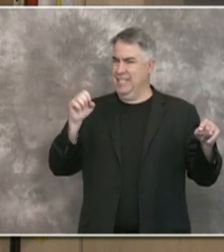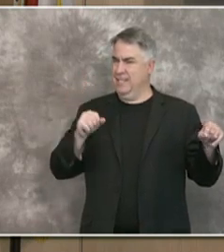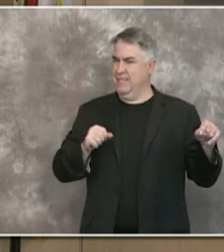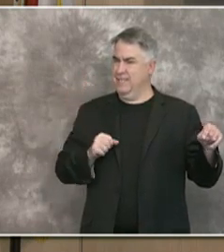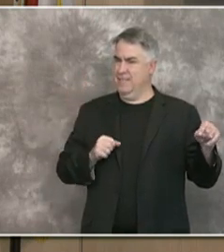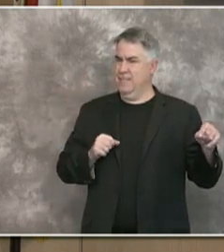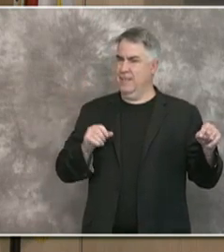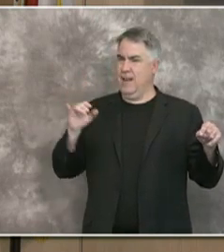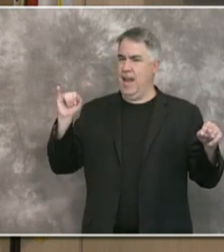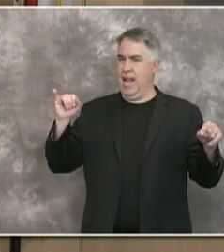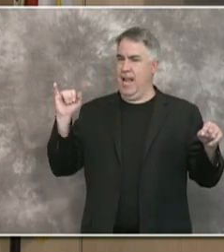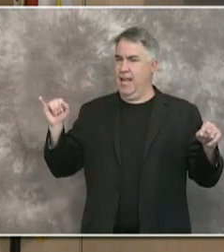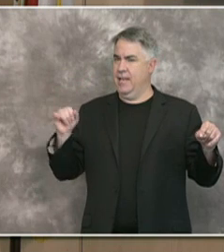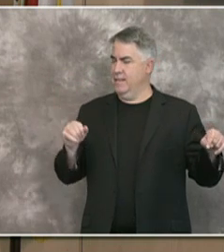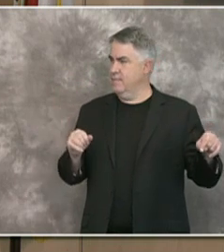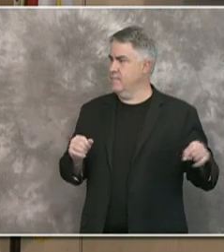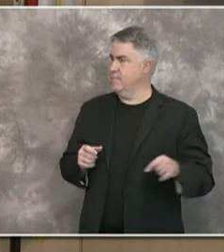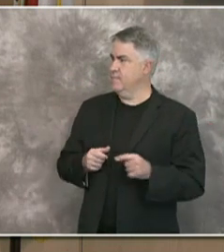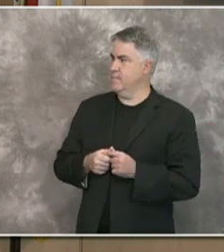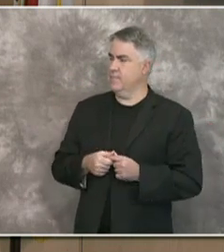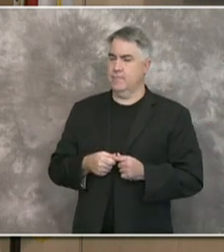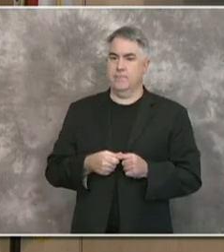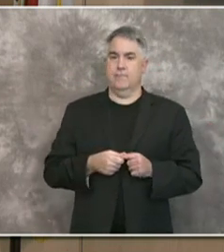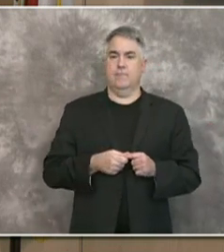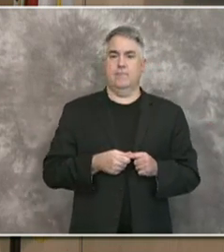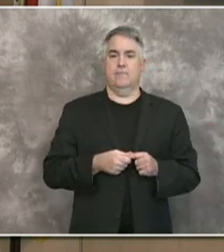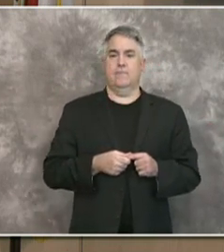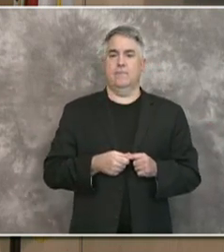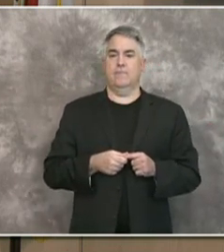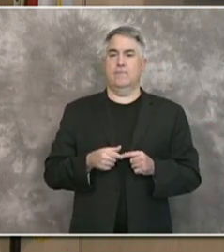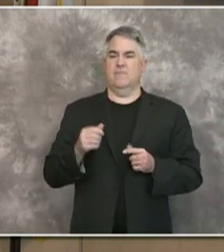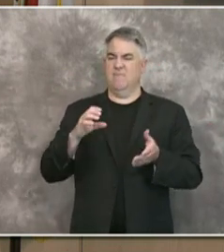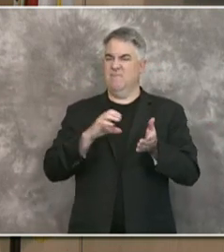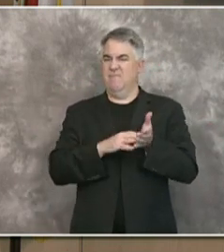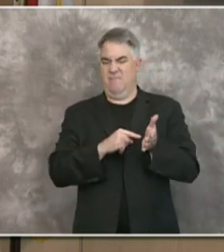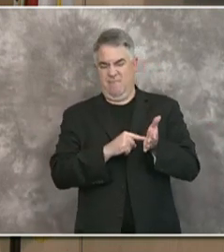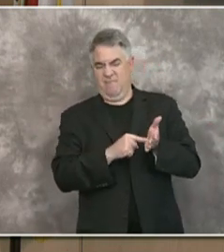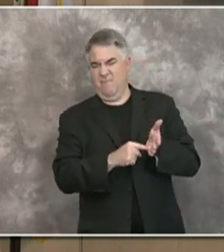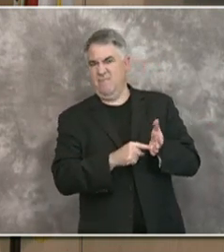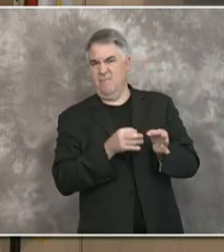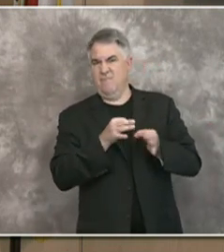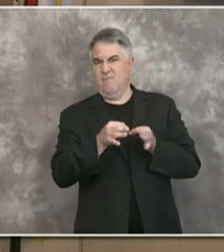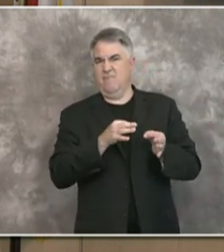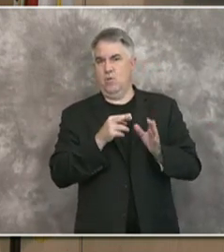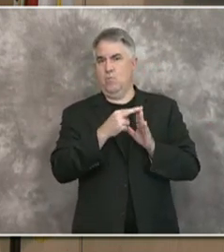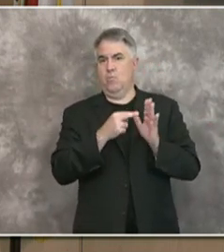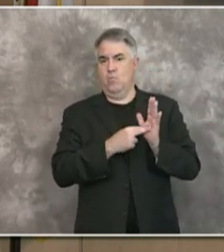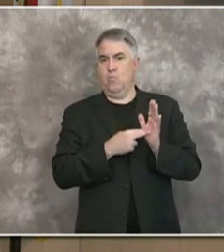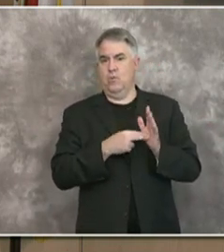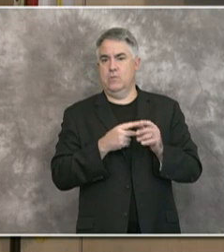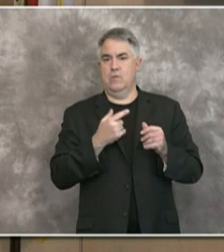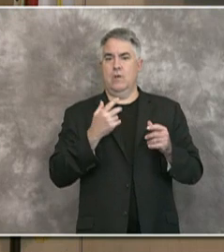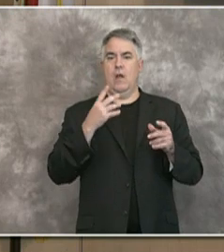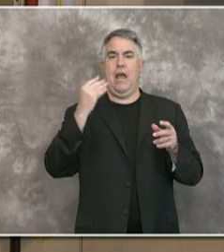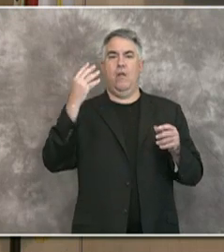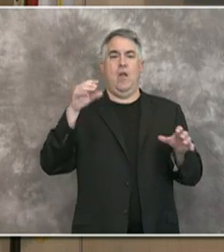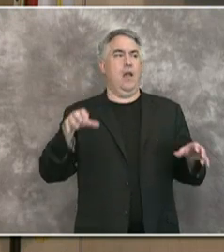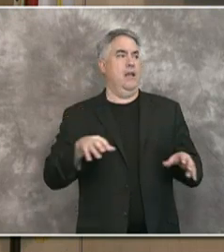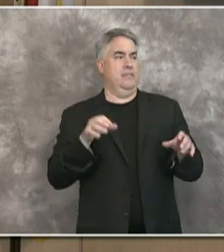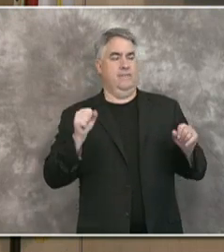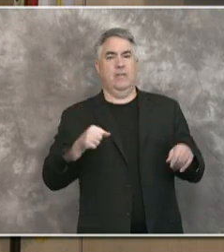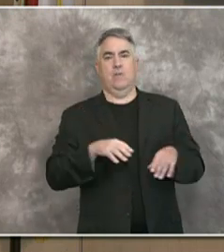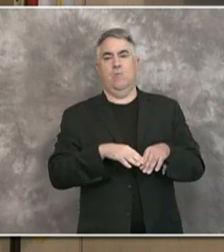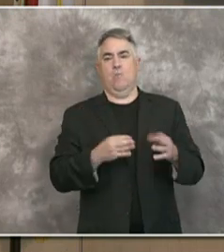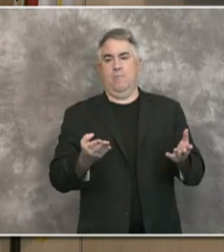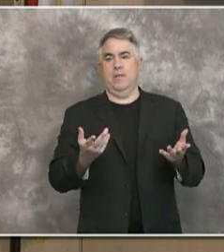II. So that actually provides the cover for any type of outdoor recreational